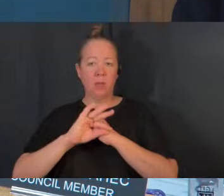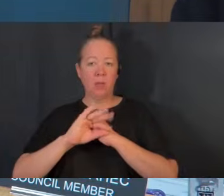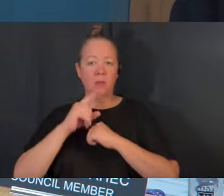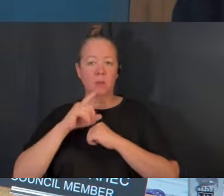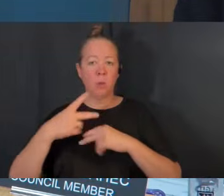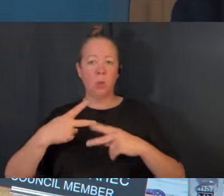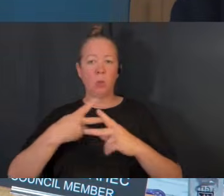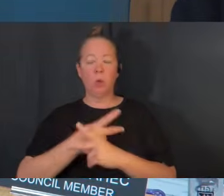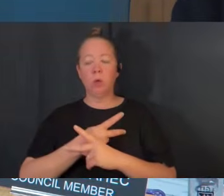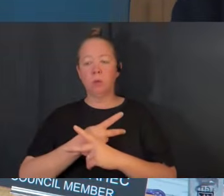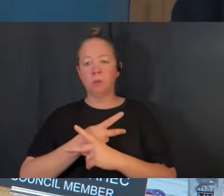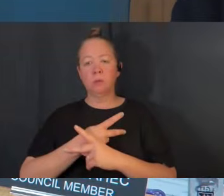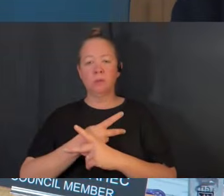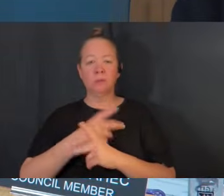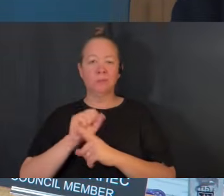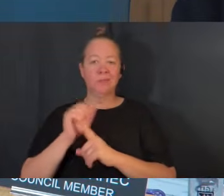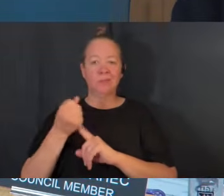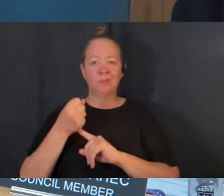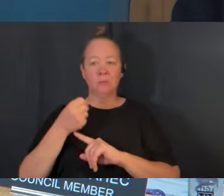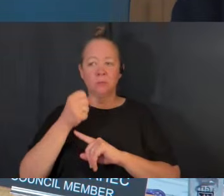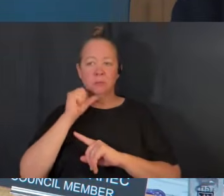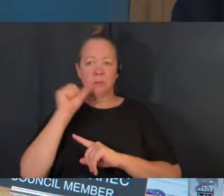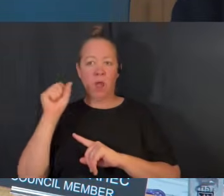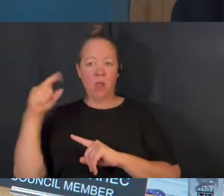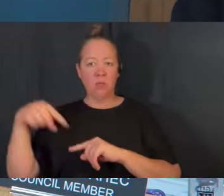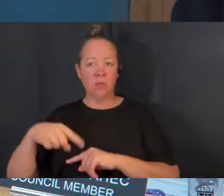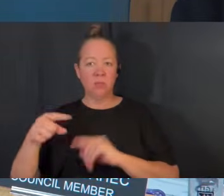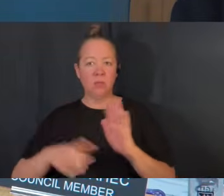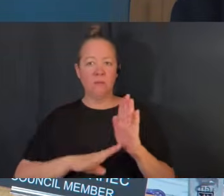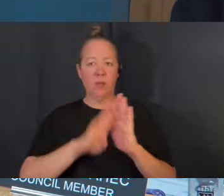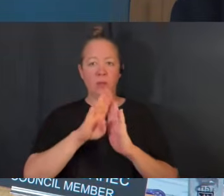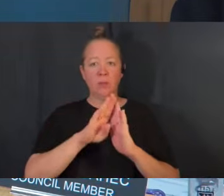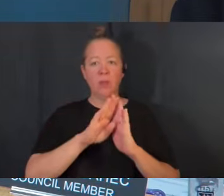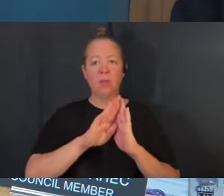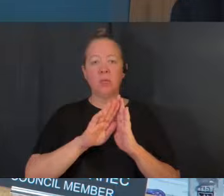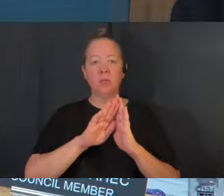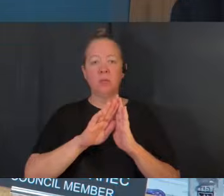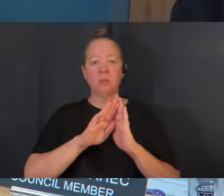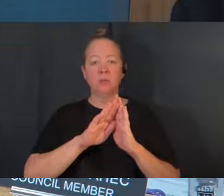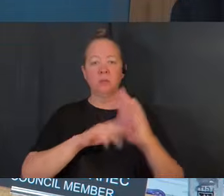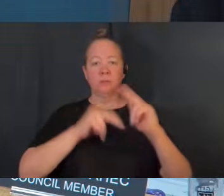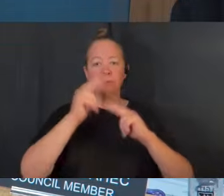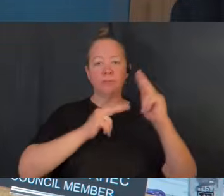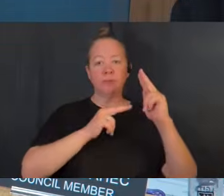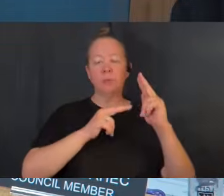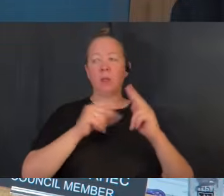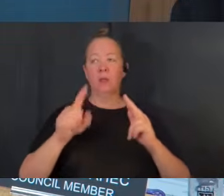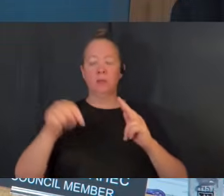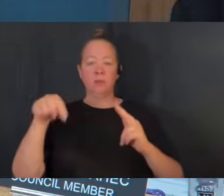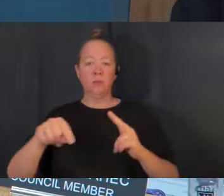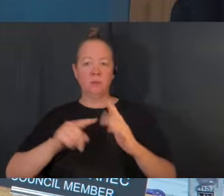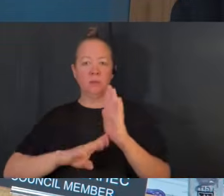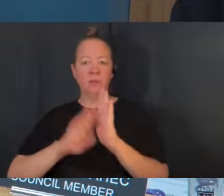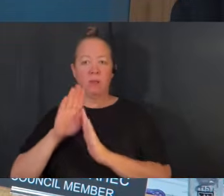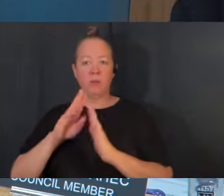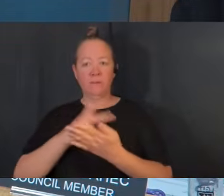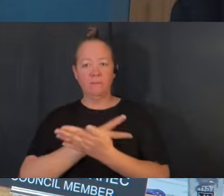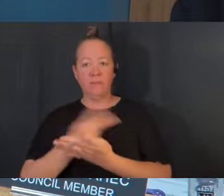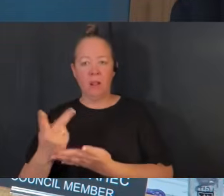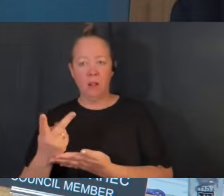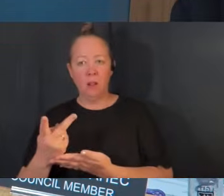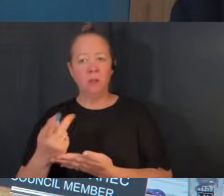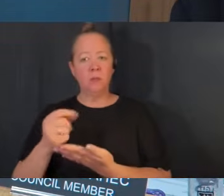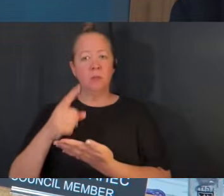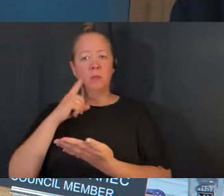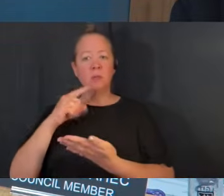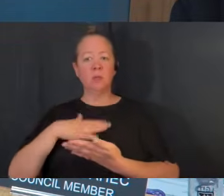not this development coming, it's this development failing. And I think by having it as part of the town,